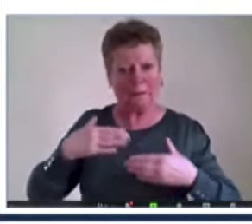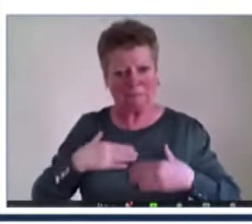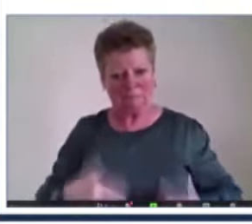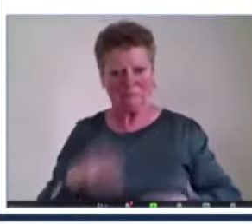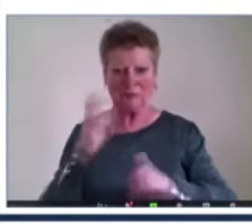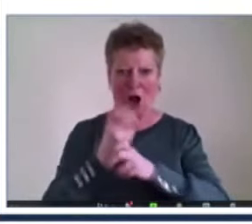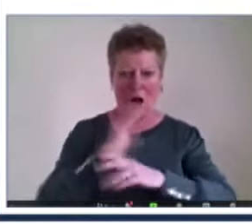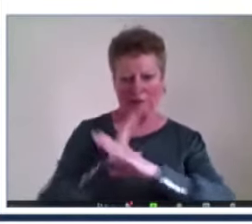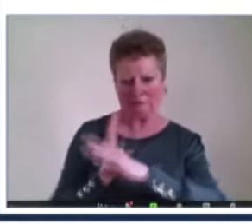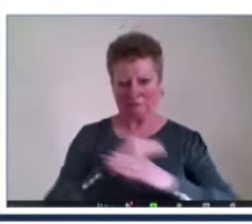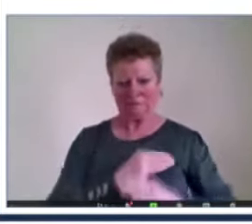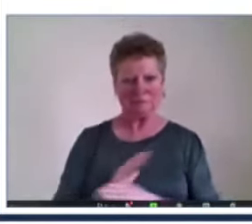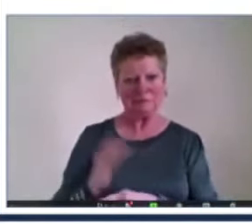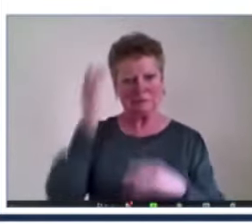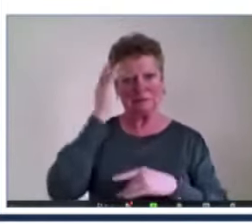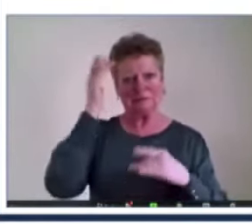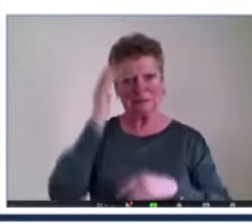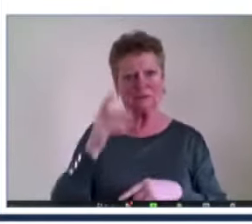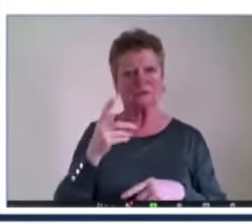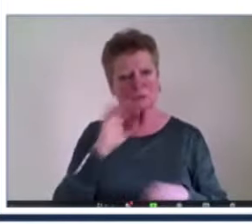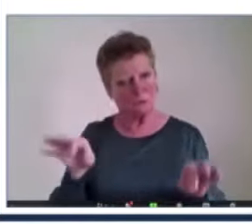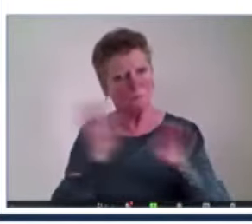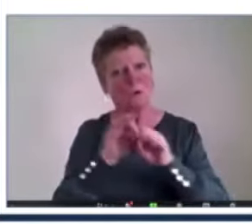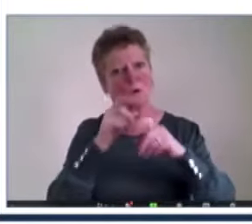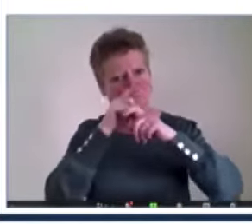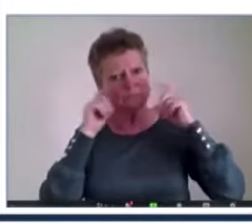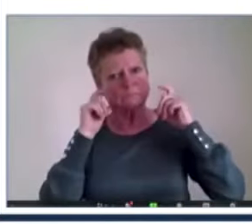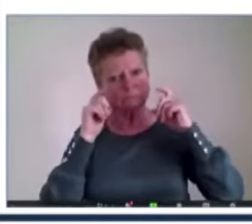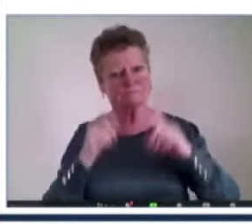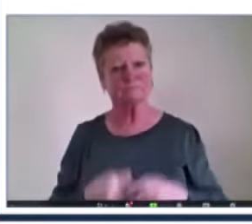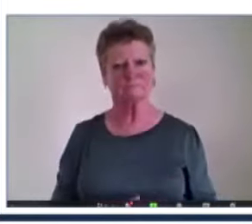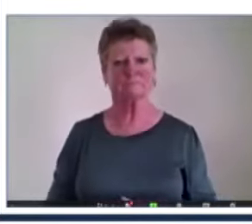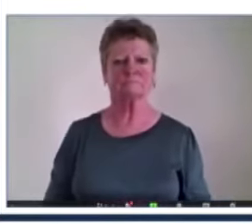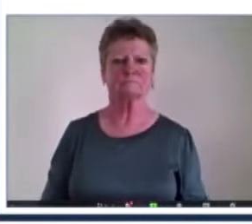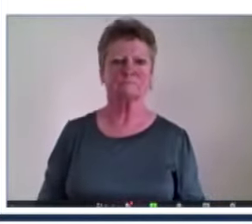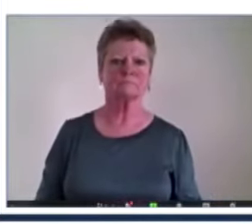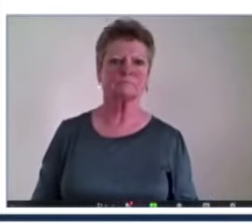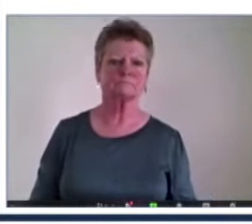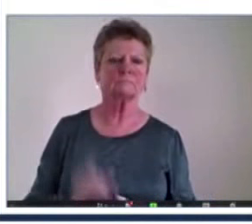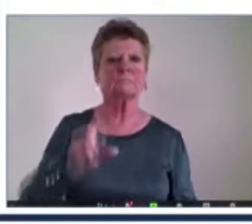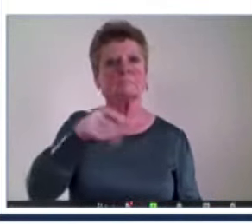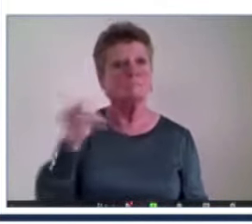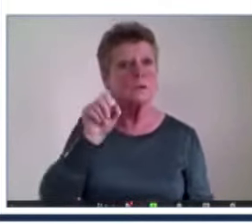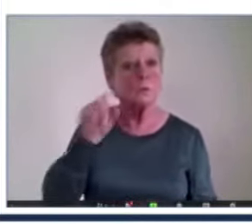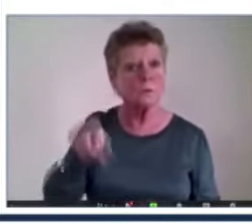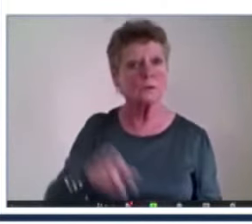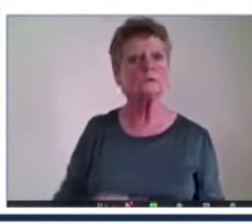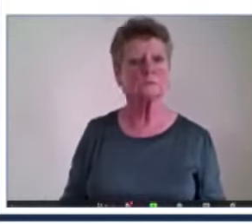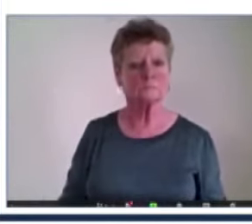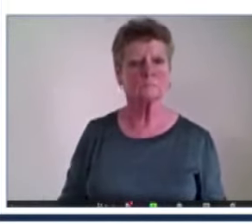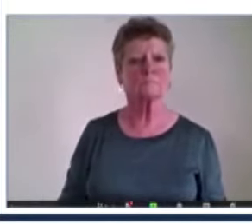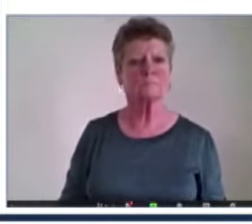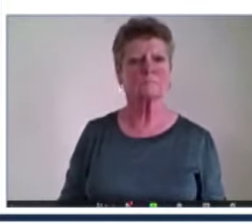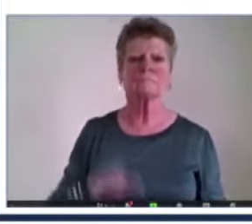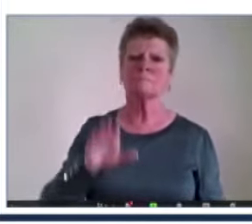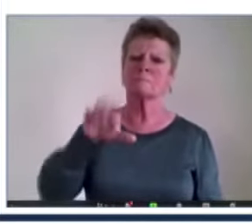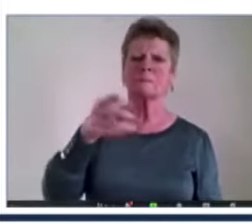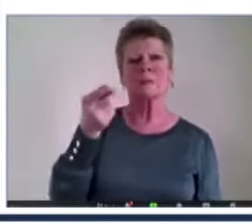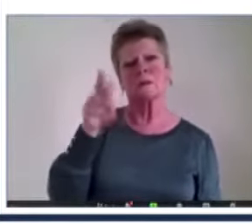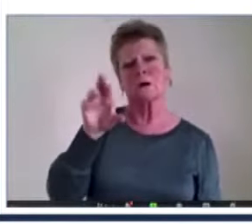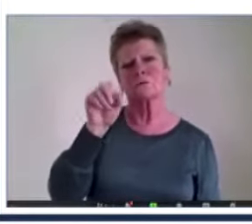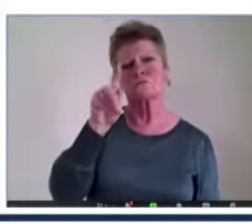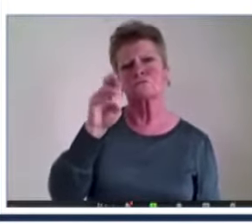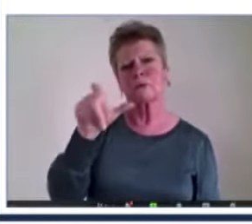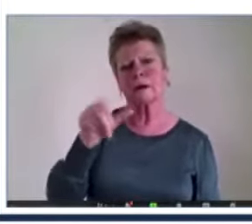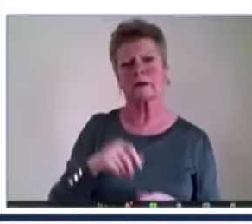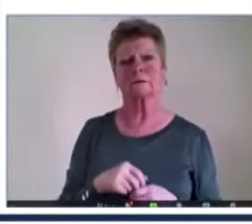mask. Adam, do you have a follow-up question? Yes, I do. Thank you, Marla. I'd like to ask as well, Dr. Strang, what is the state of